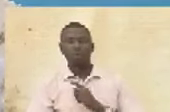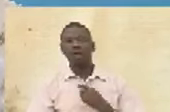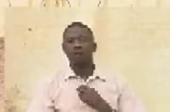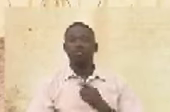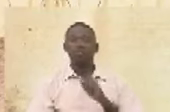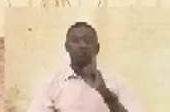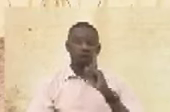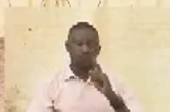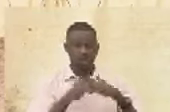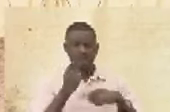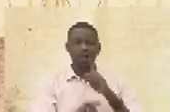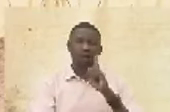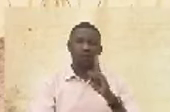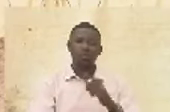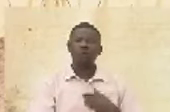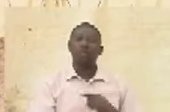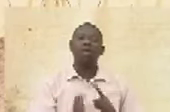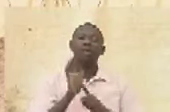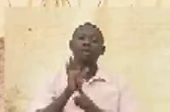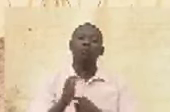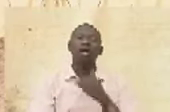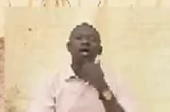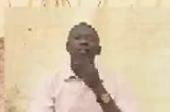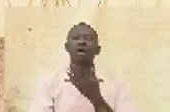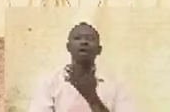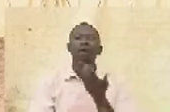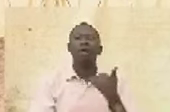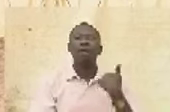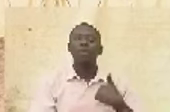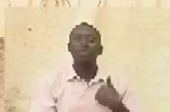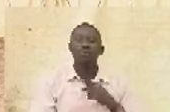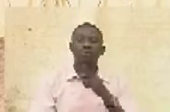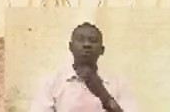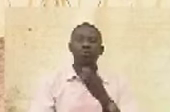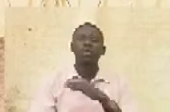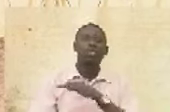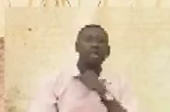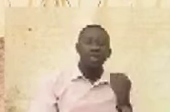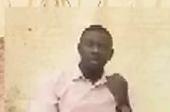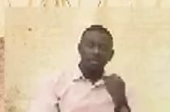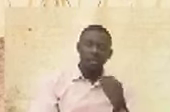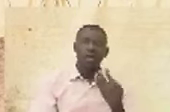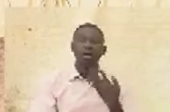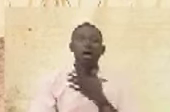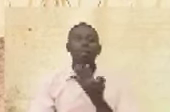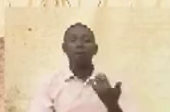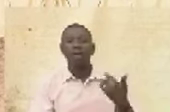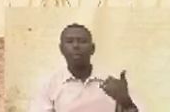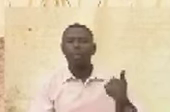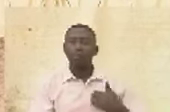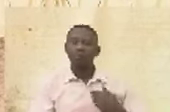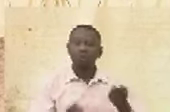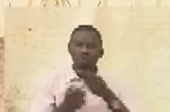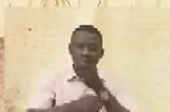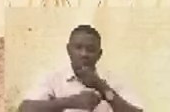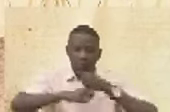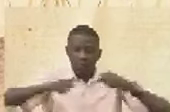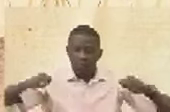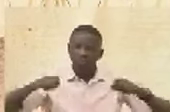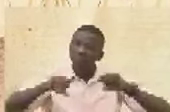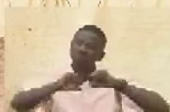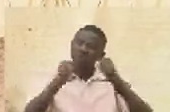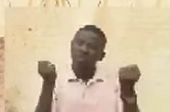individually, and you are asked, how many people did you kill? Ya mo jelle doko. How many people did you take to the marabouts to destroy